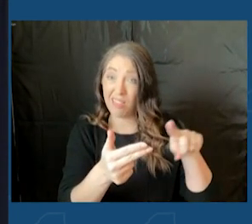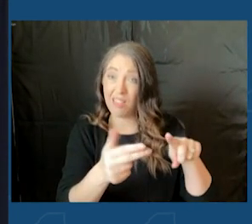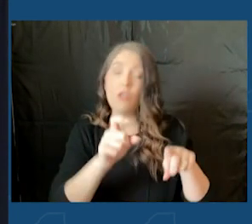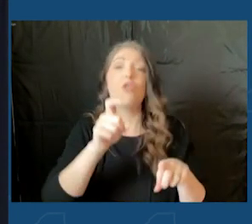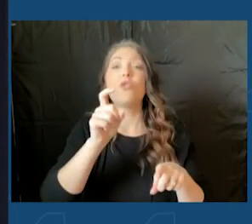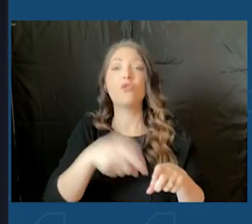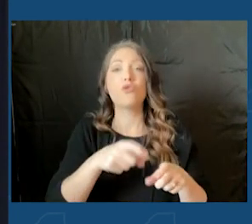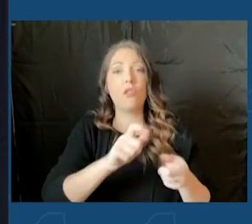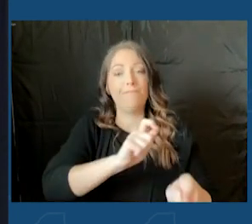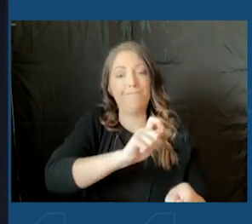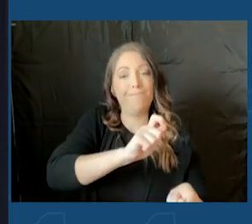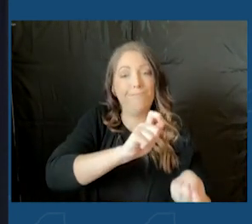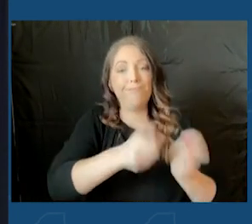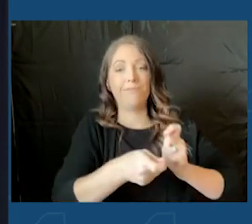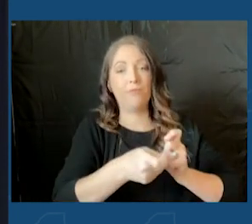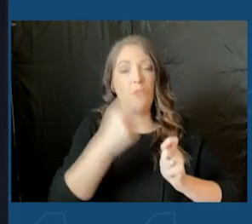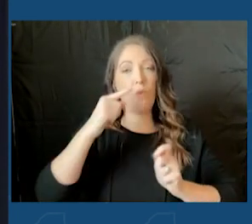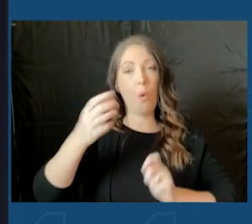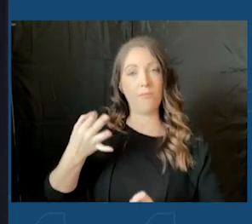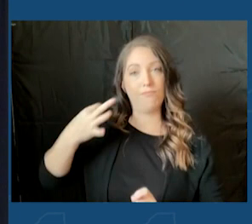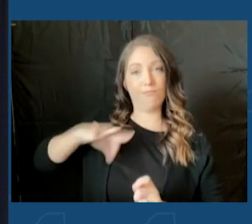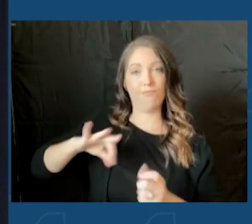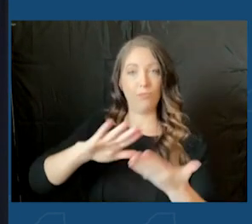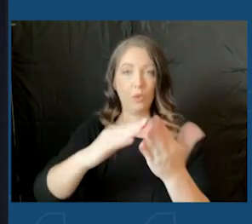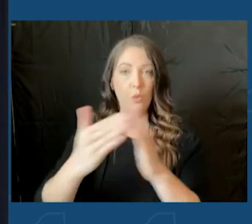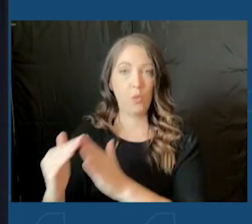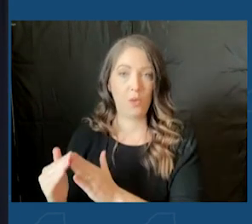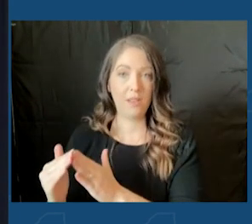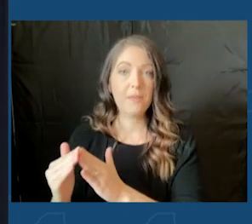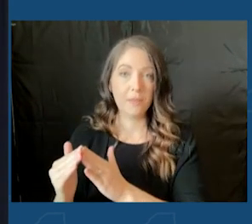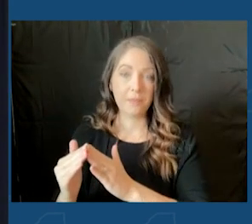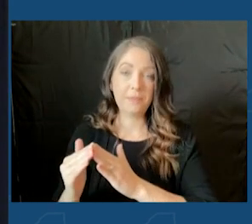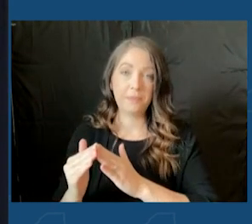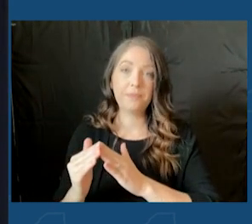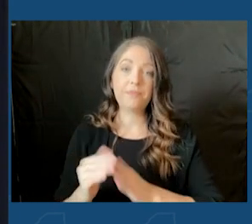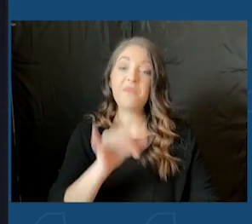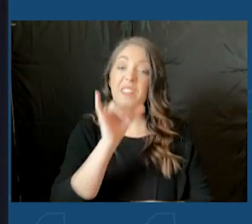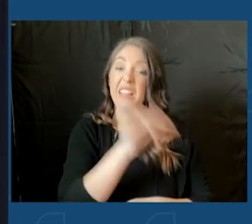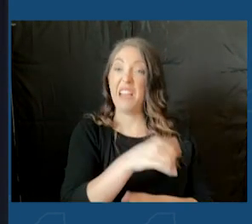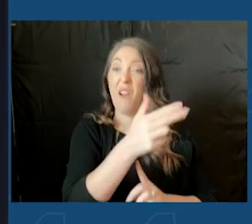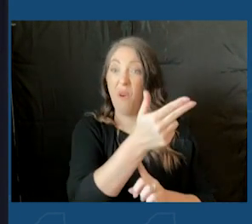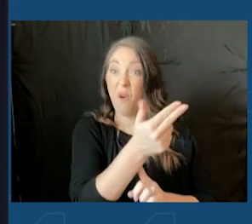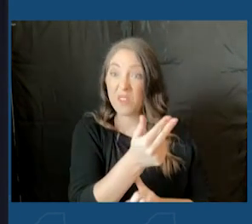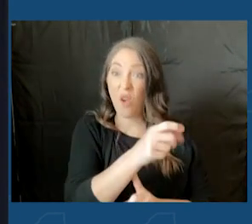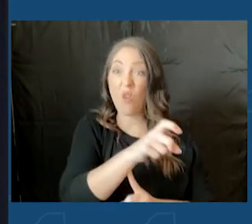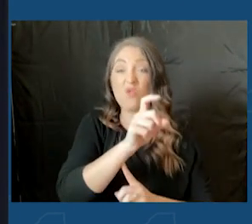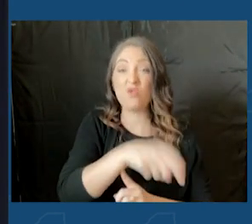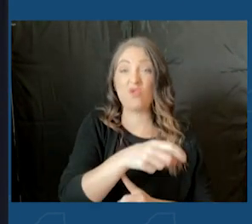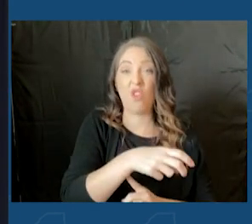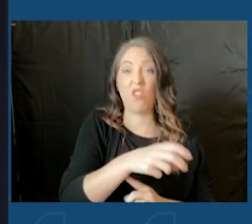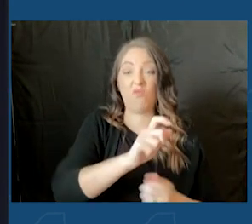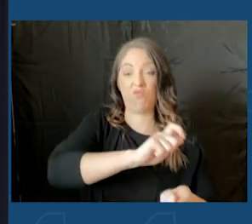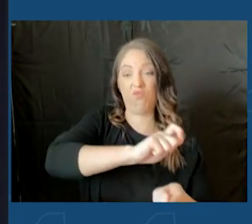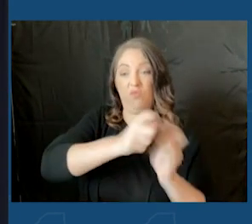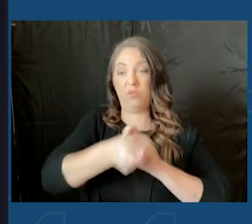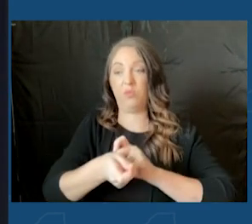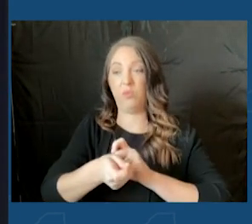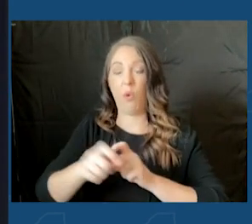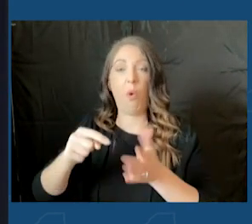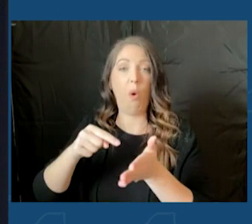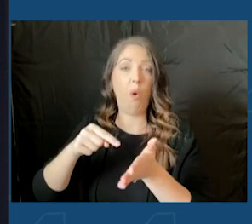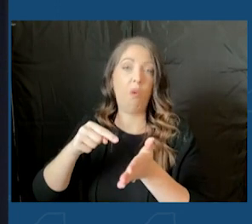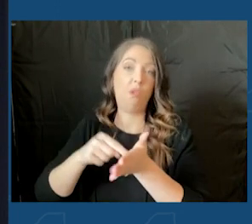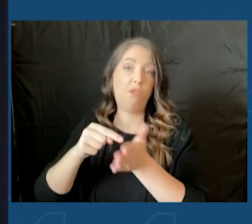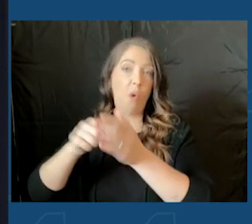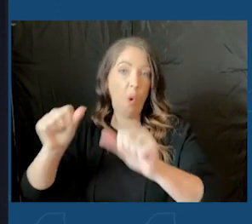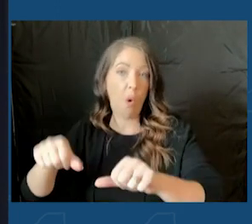is beneficial to the community. Those are the hotels that should be converted to affordable and supportive housing. And